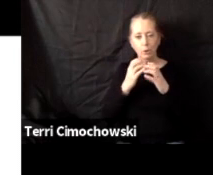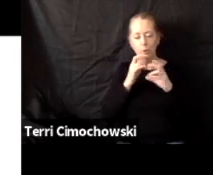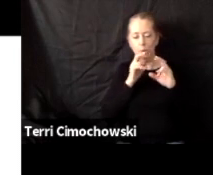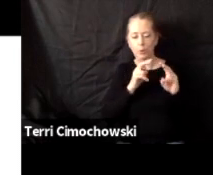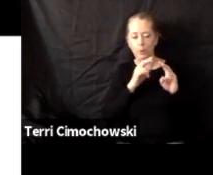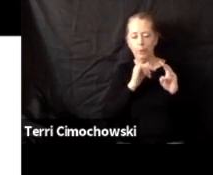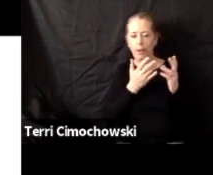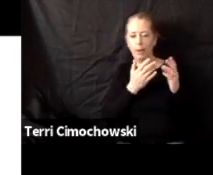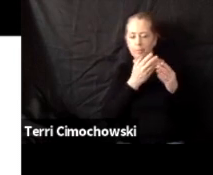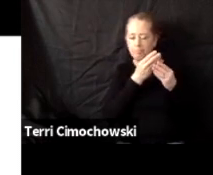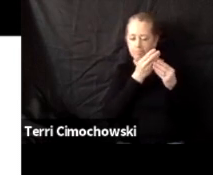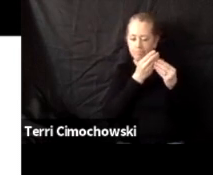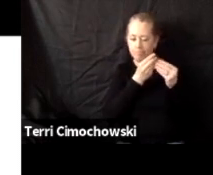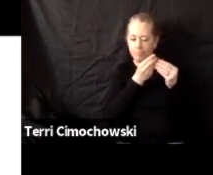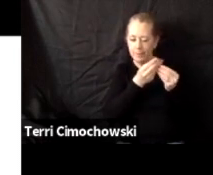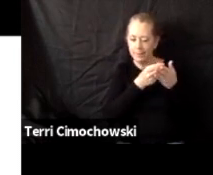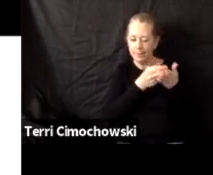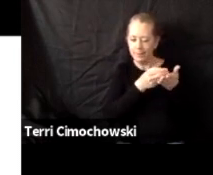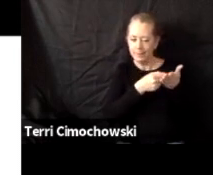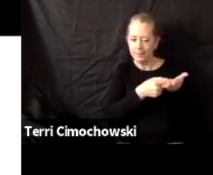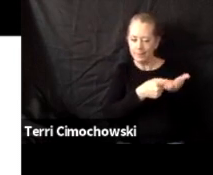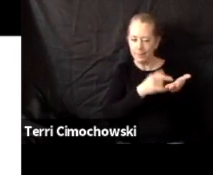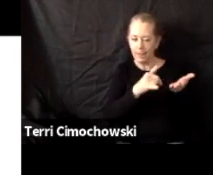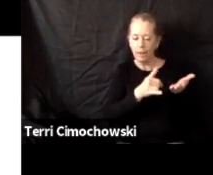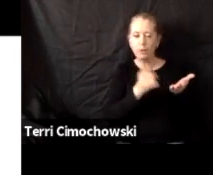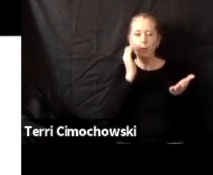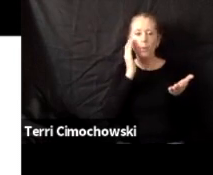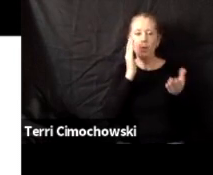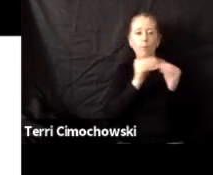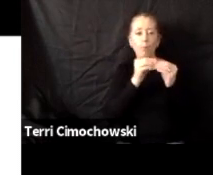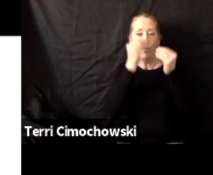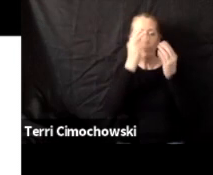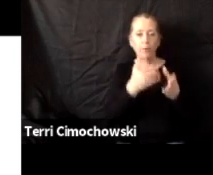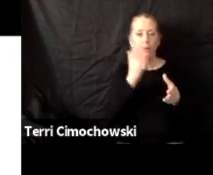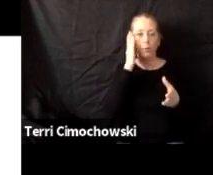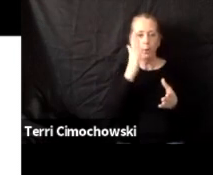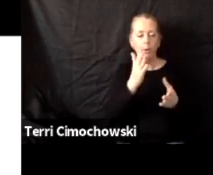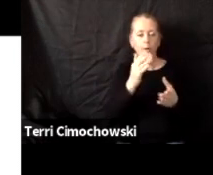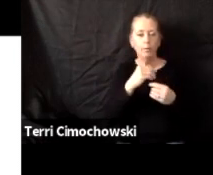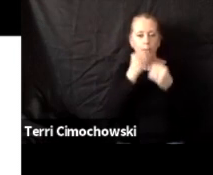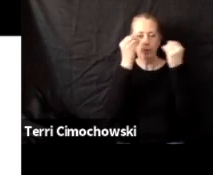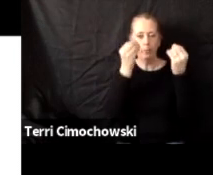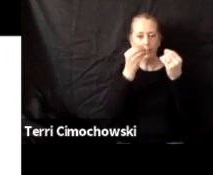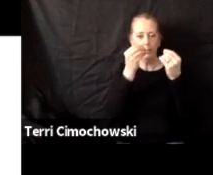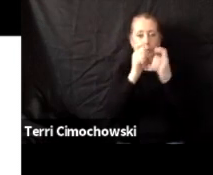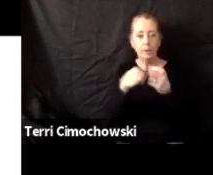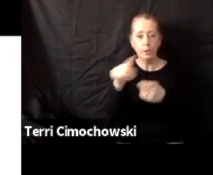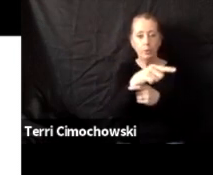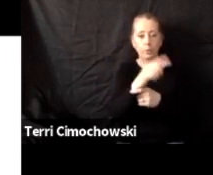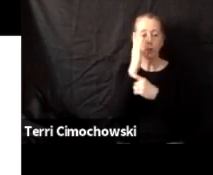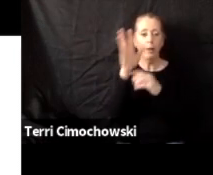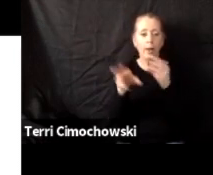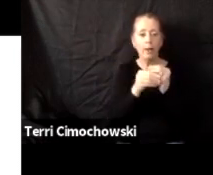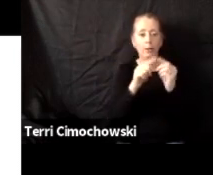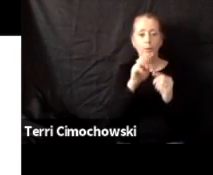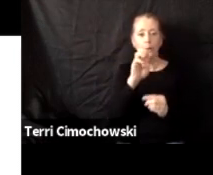And so more information will be coming for sure once that has been determined. We'll put that on the website to make